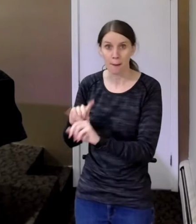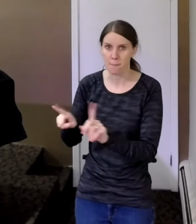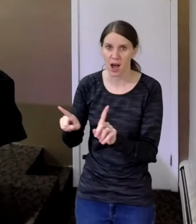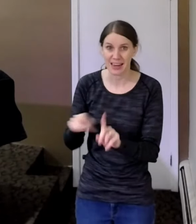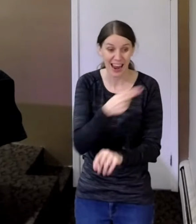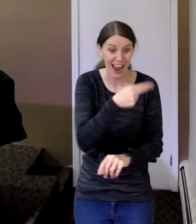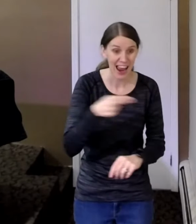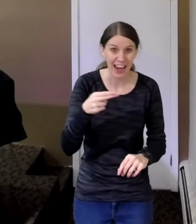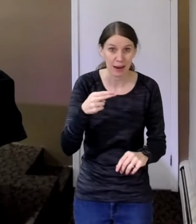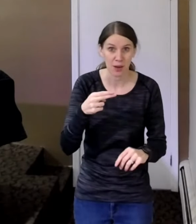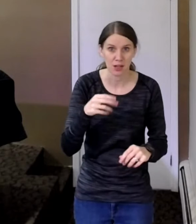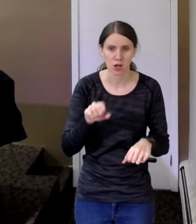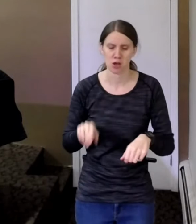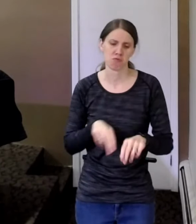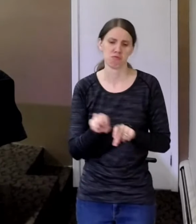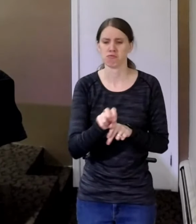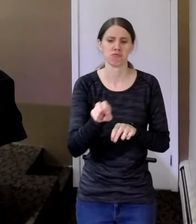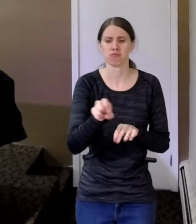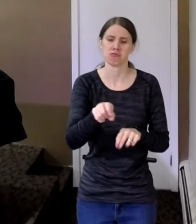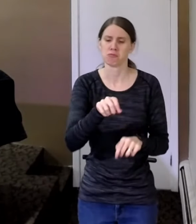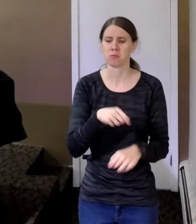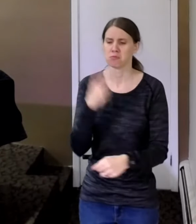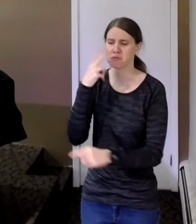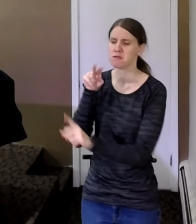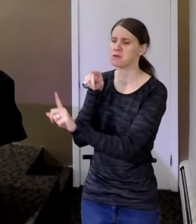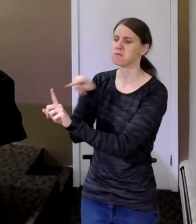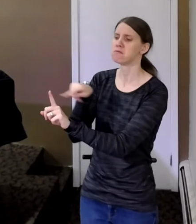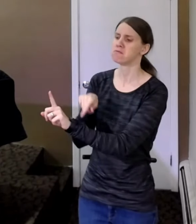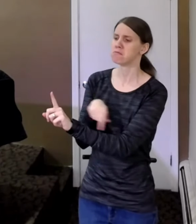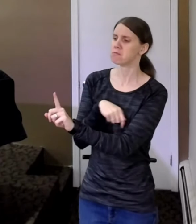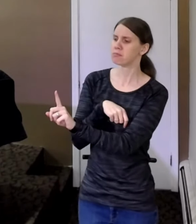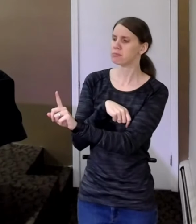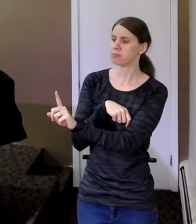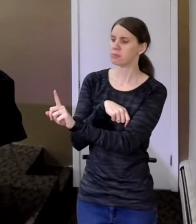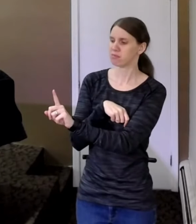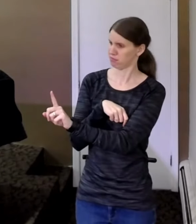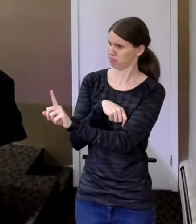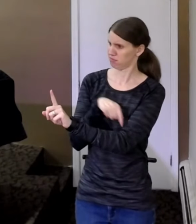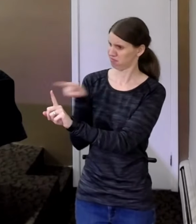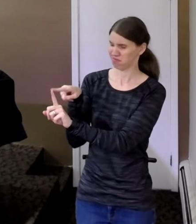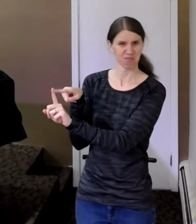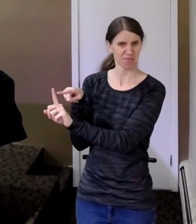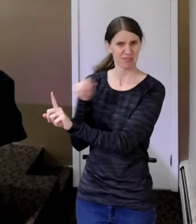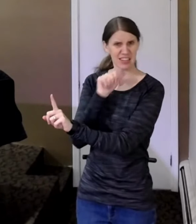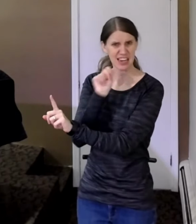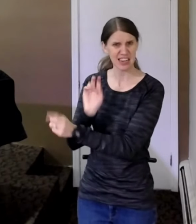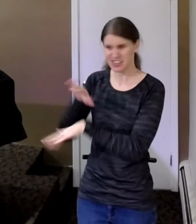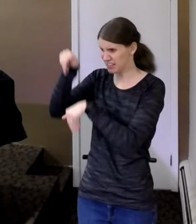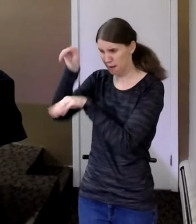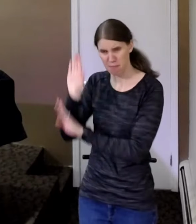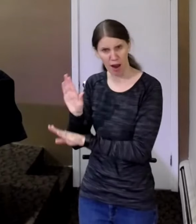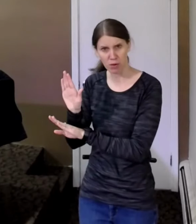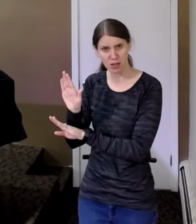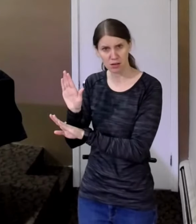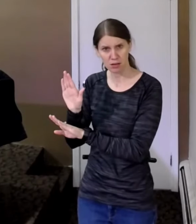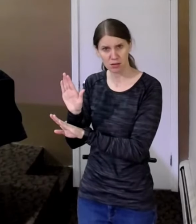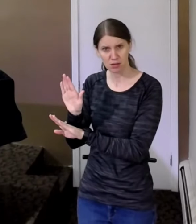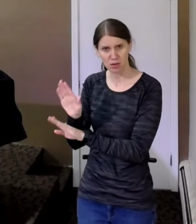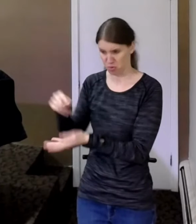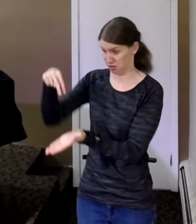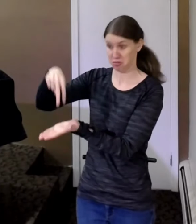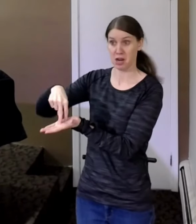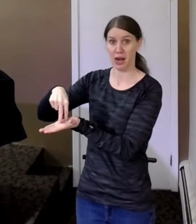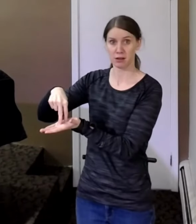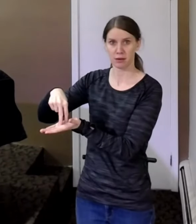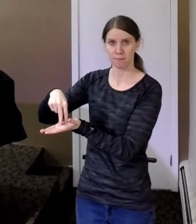and carried through or walks through or whatever it is, he looks over and Mordecai isn't standing out of respect. It says